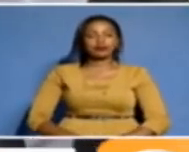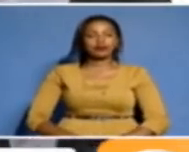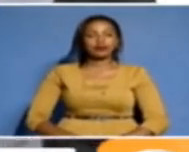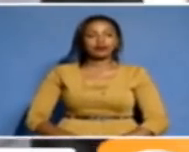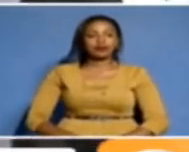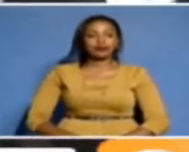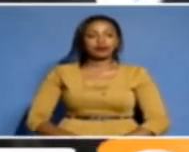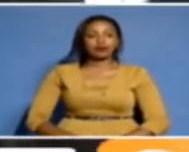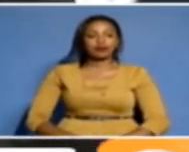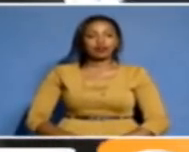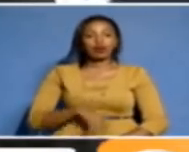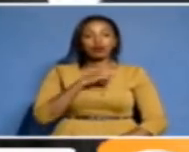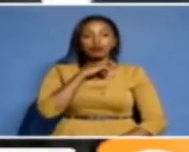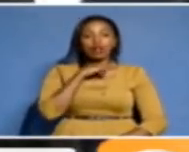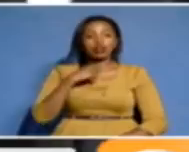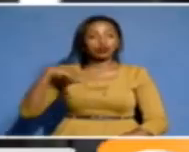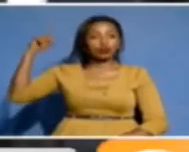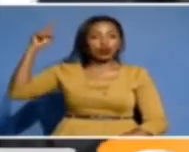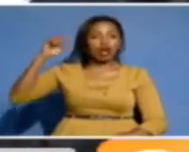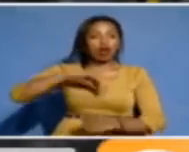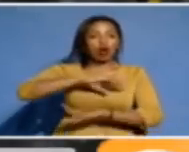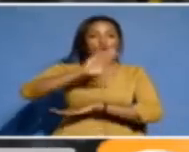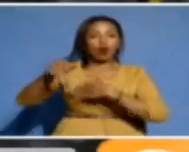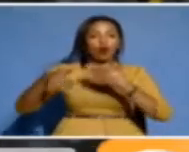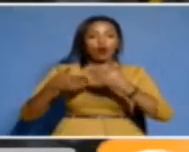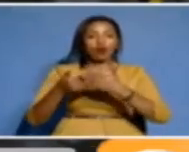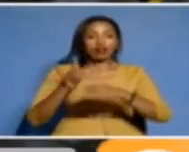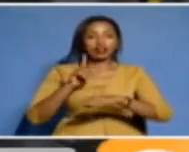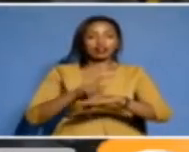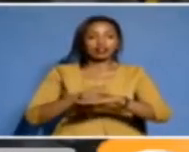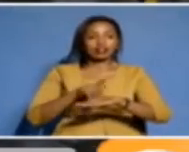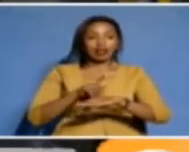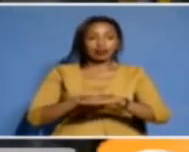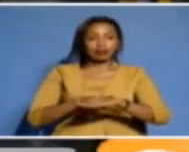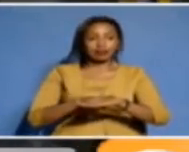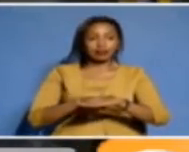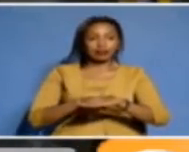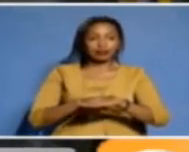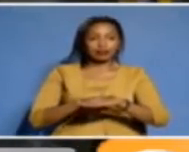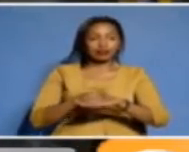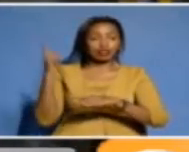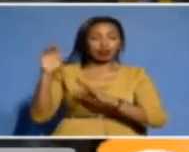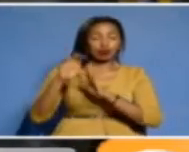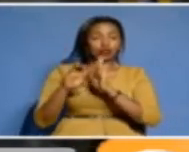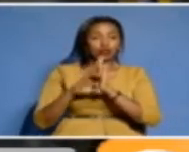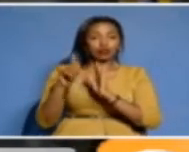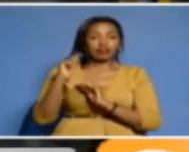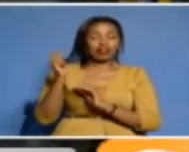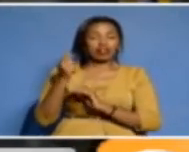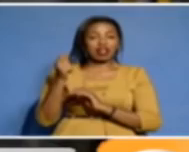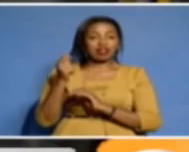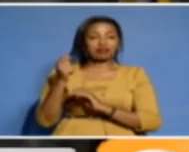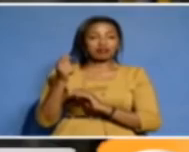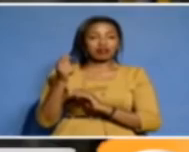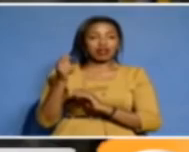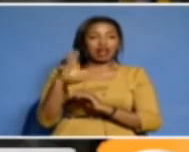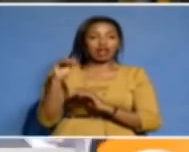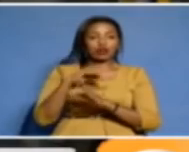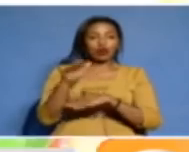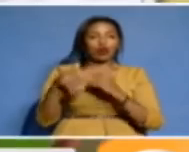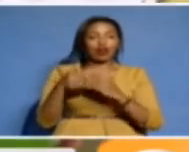To swear that I will at all times obey, respect, and uphold the Constitution of Kenya and all the